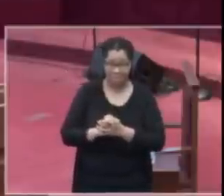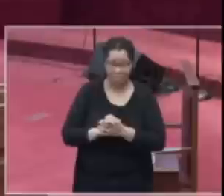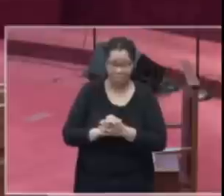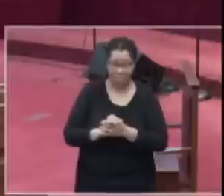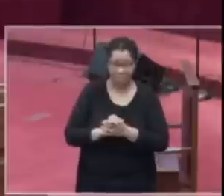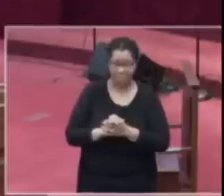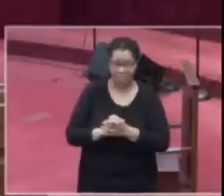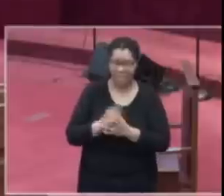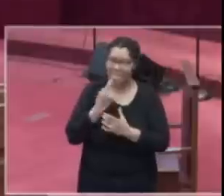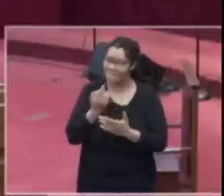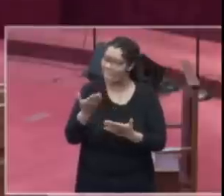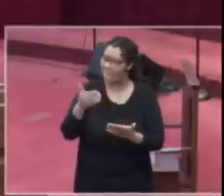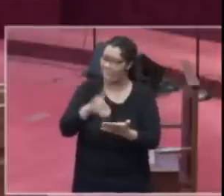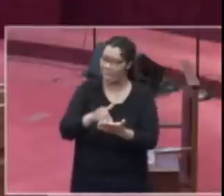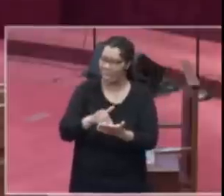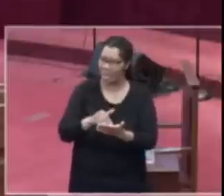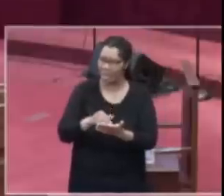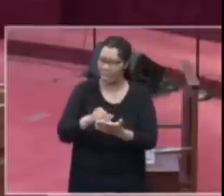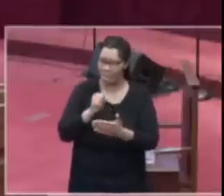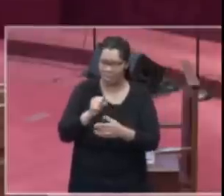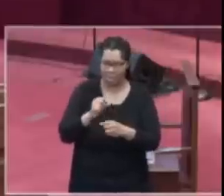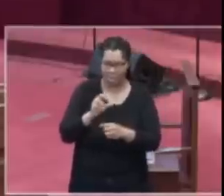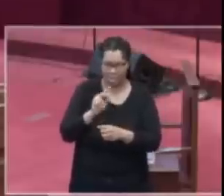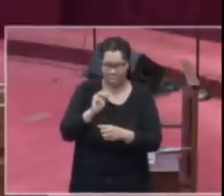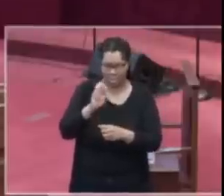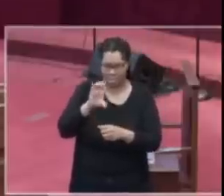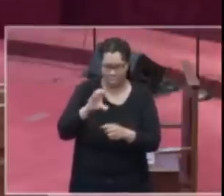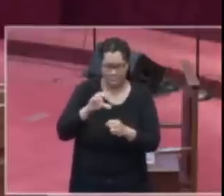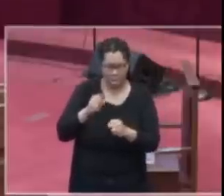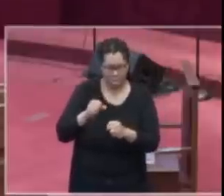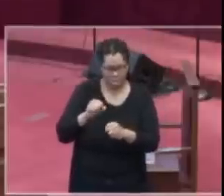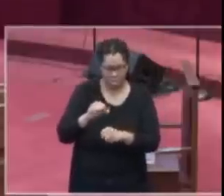Let me say it again. Is this working?